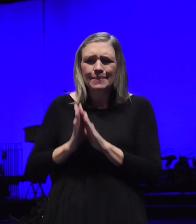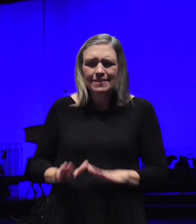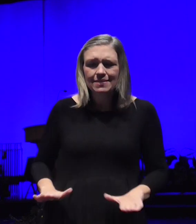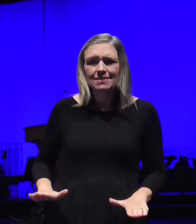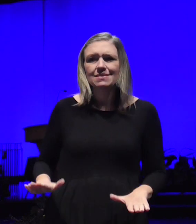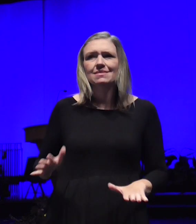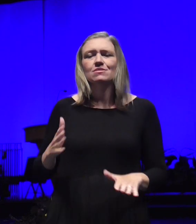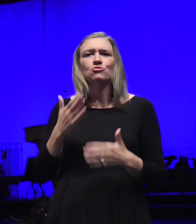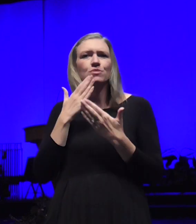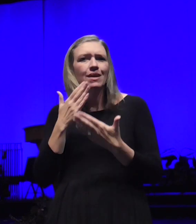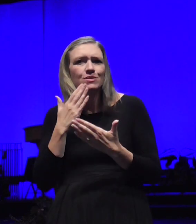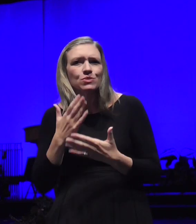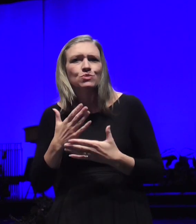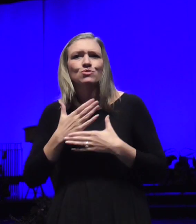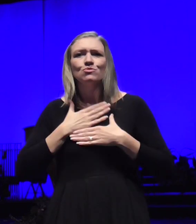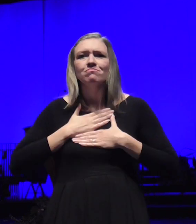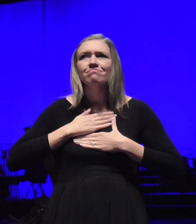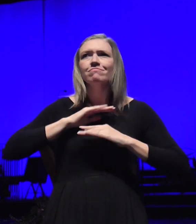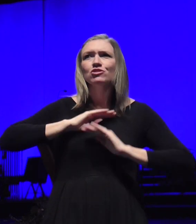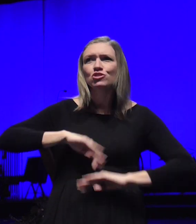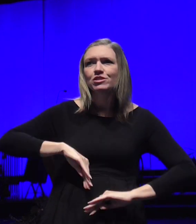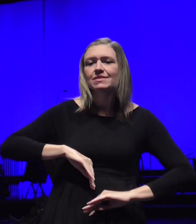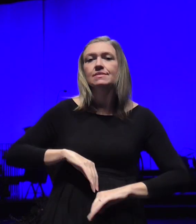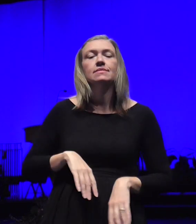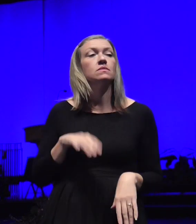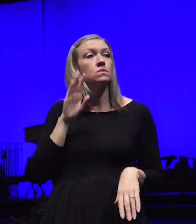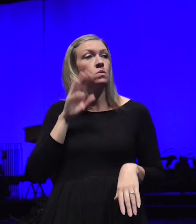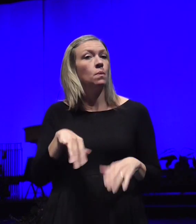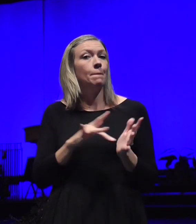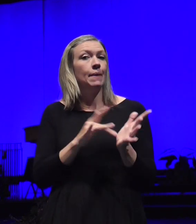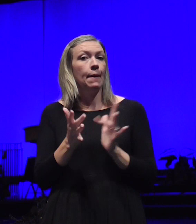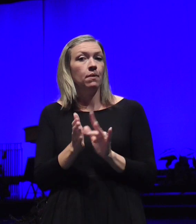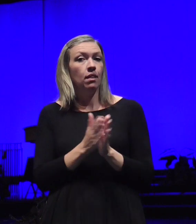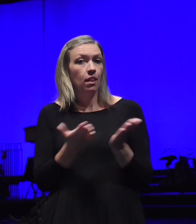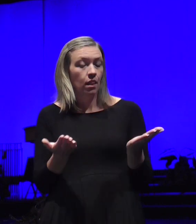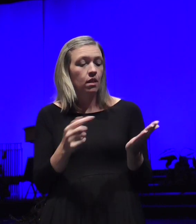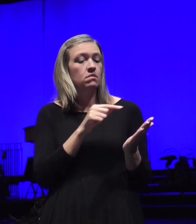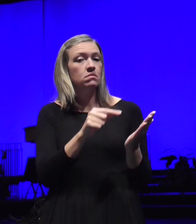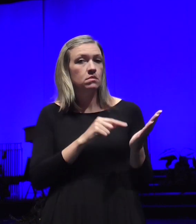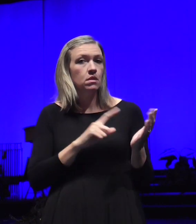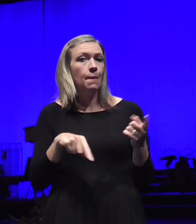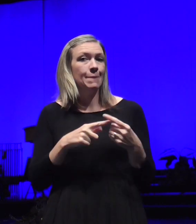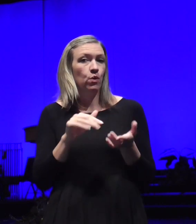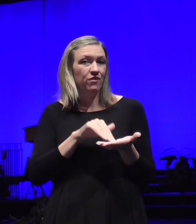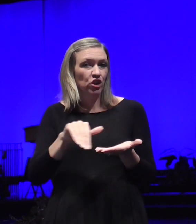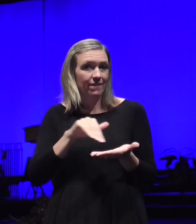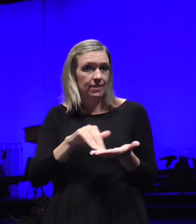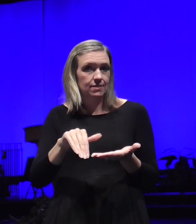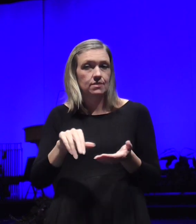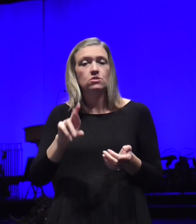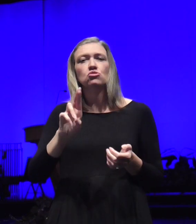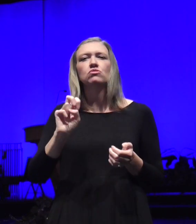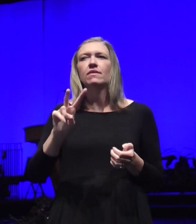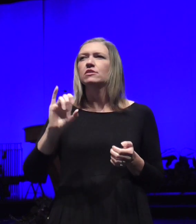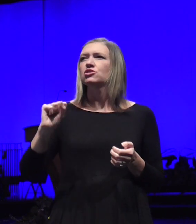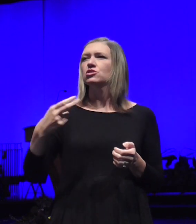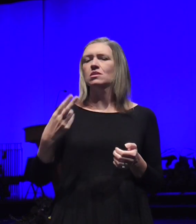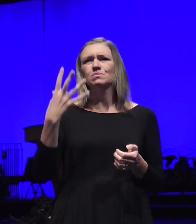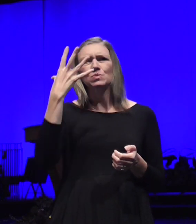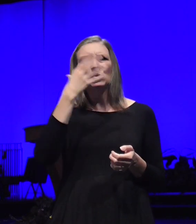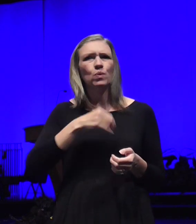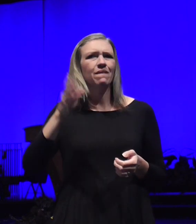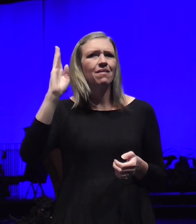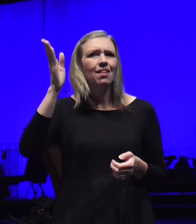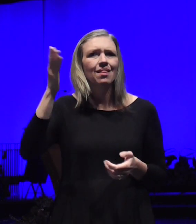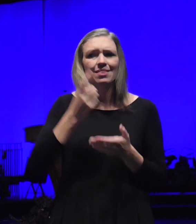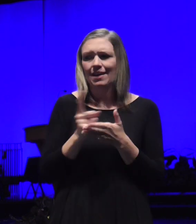and love. In the Bible it says about forgiveness, and Reverend Josh did a beautiful sermon last